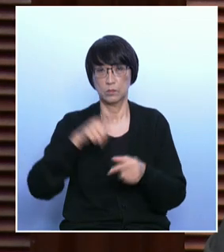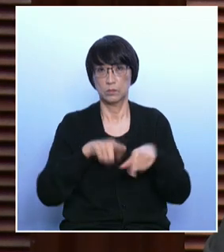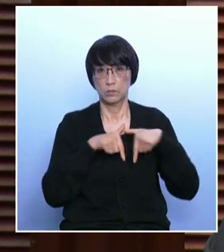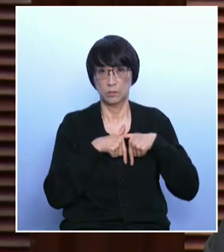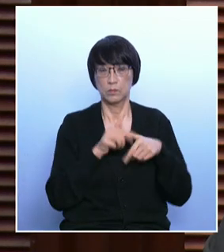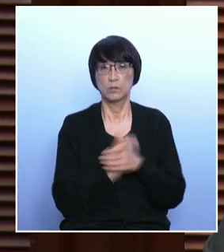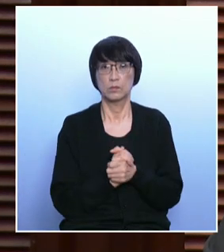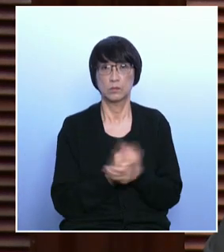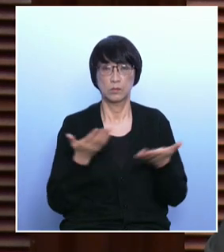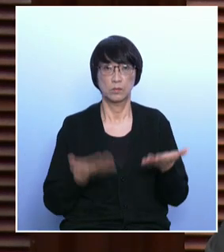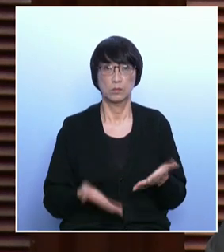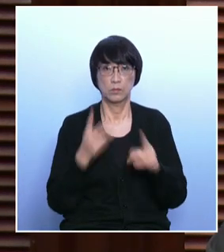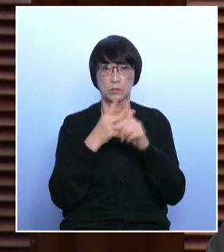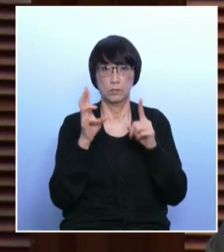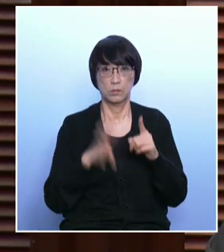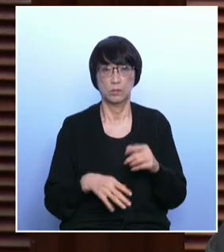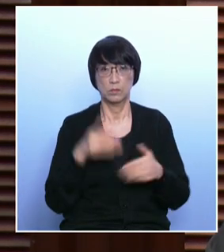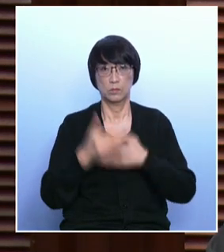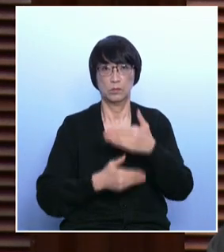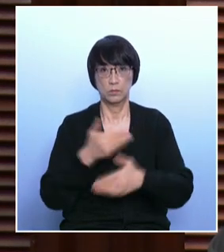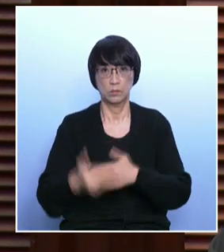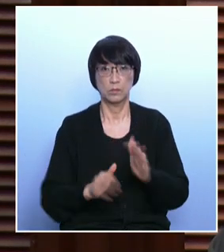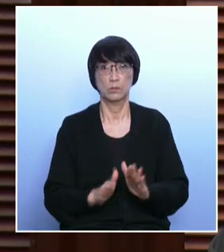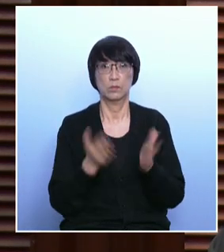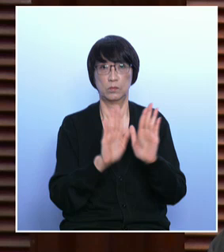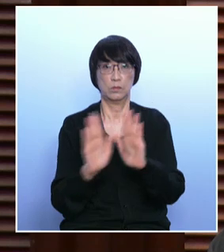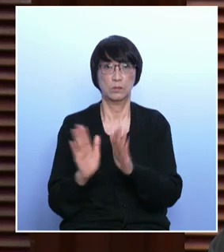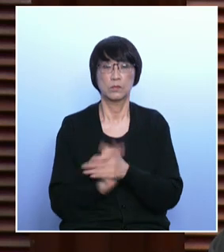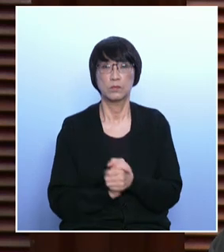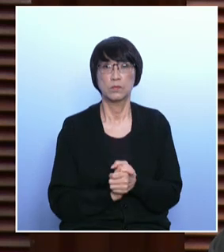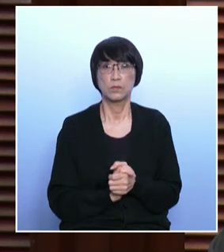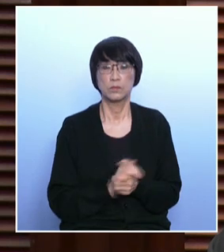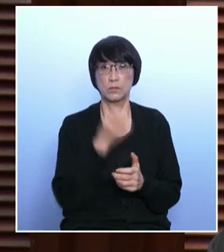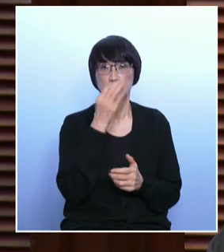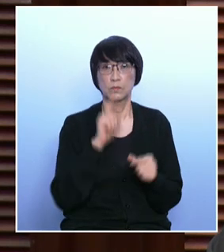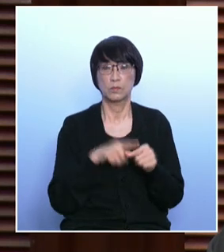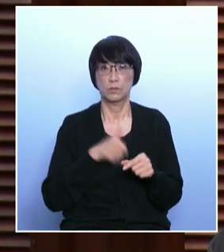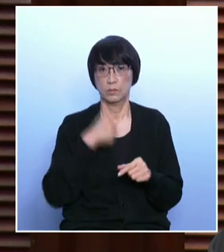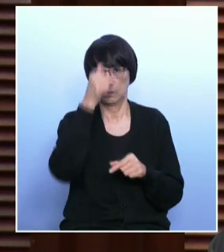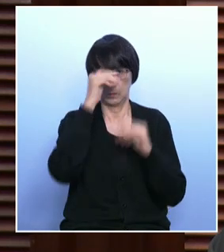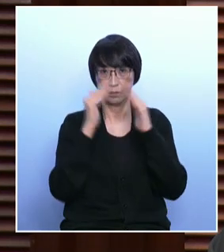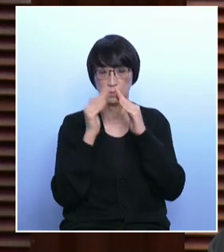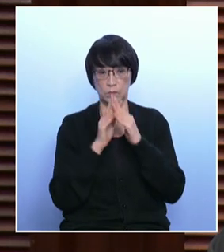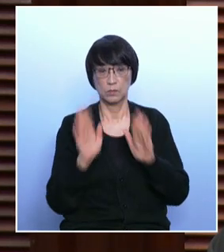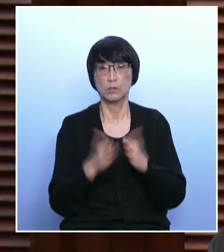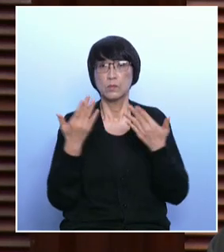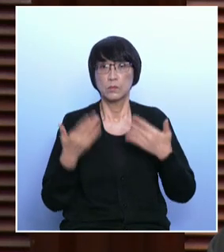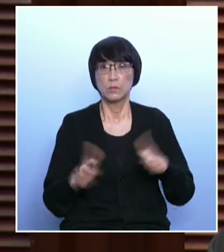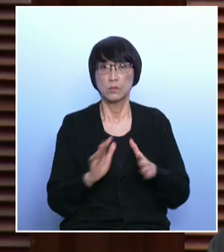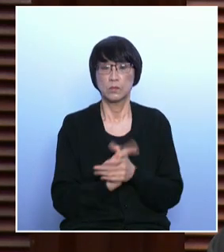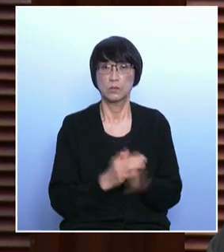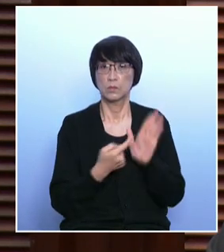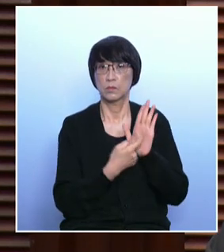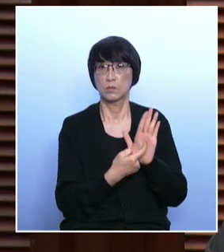GCMTI and the Chinese Medicine Hospital will be commissioned in phases starting from the end of this year.